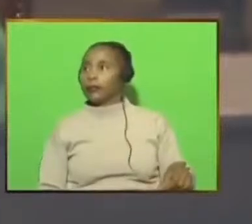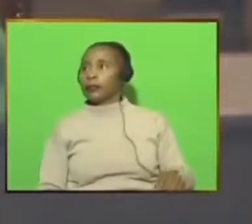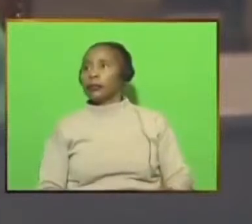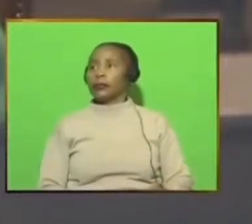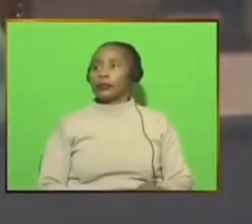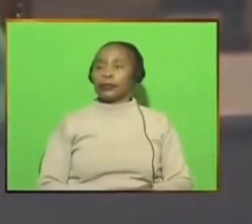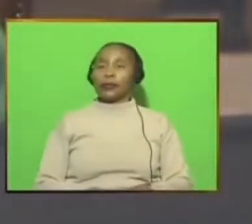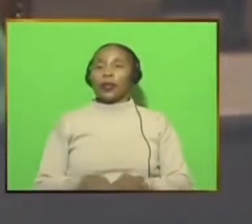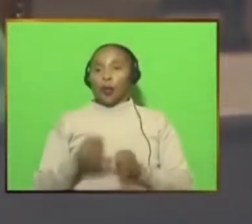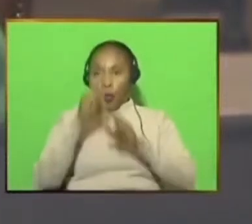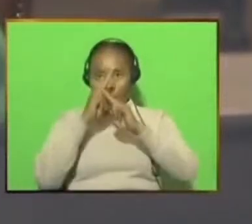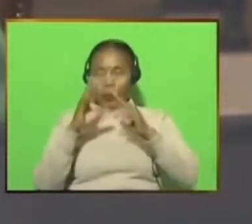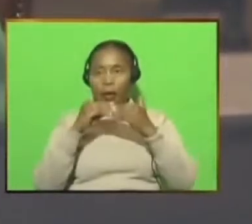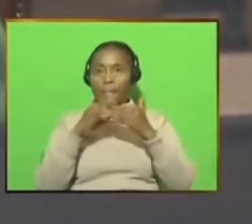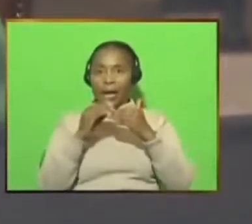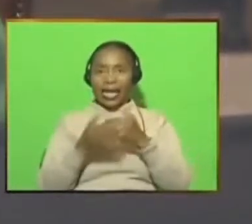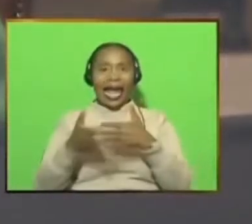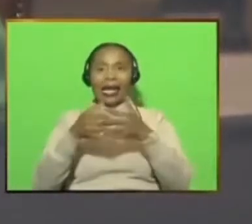No.